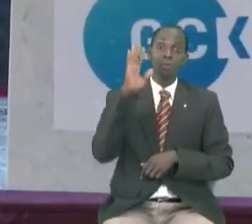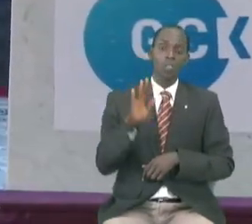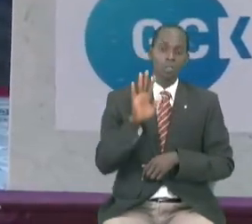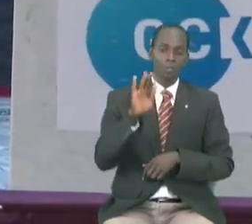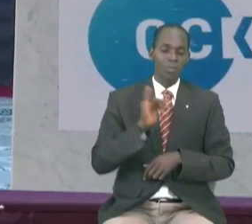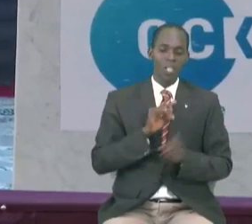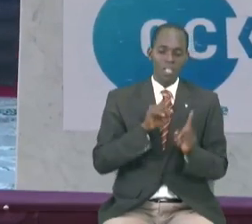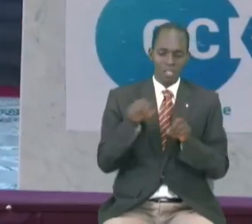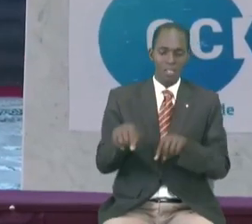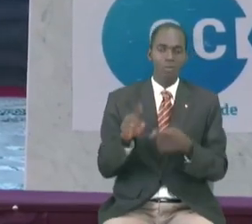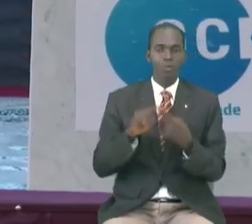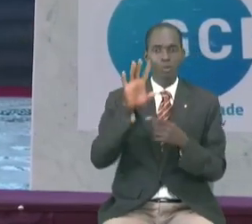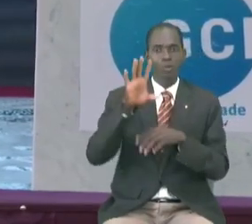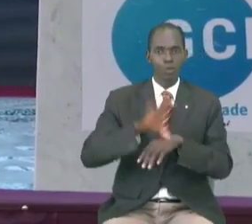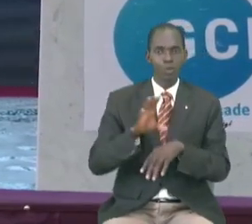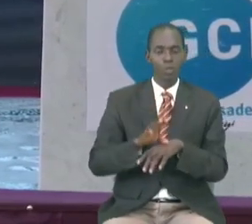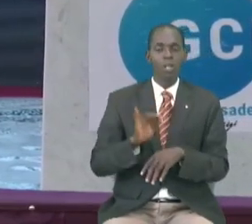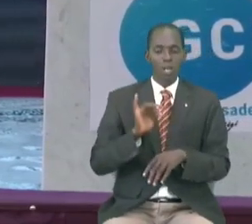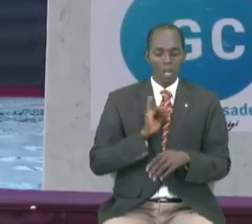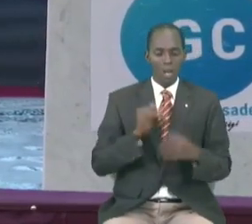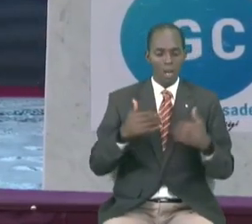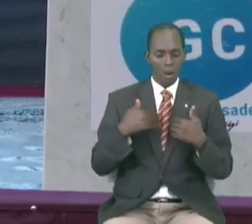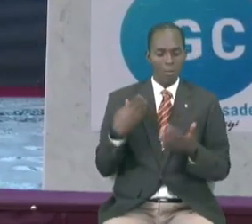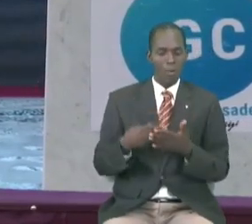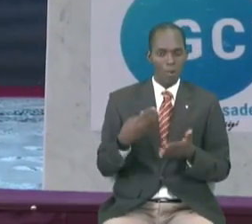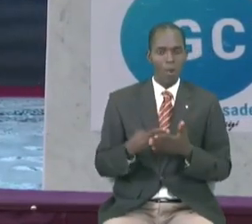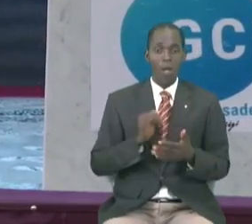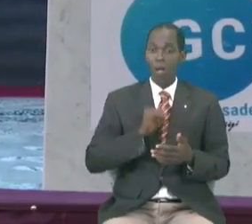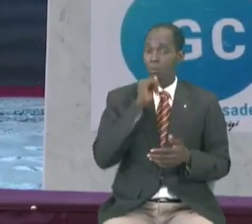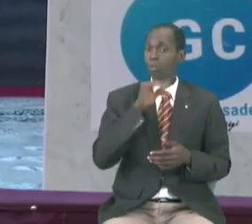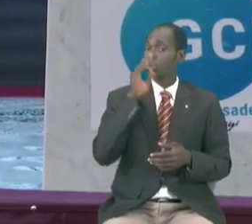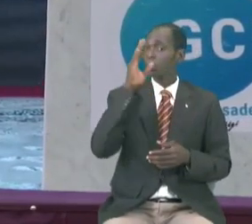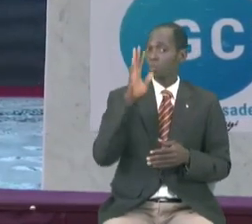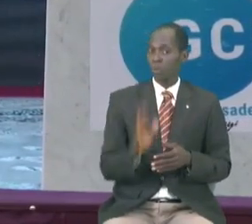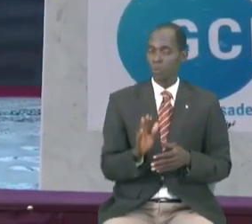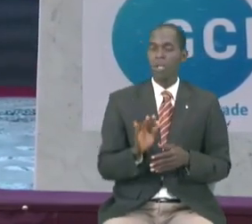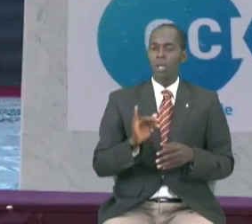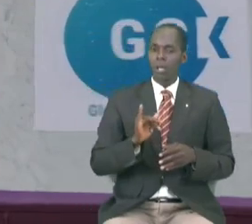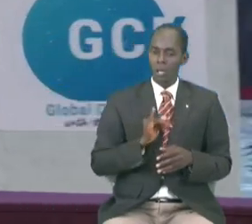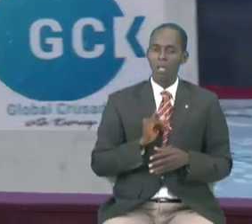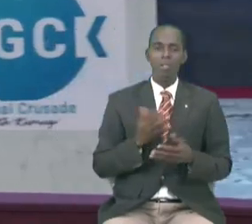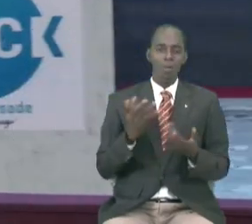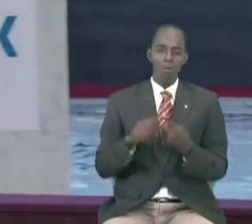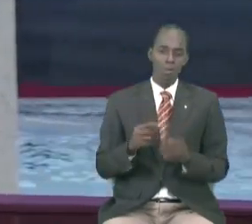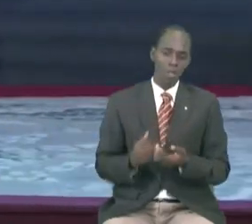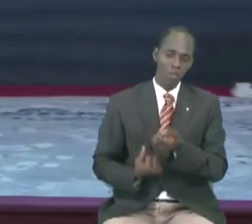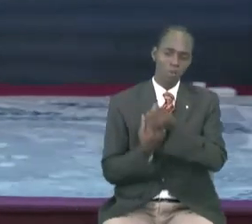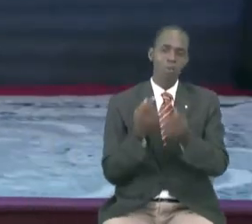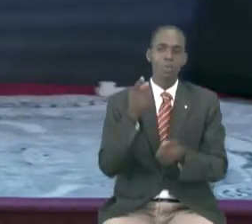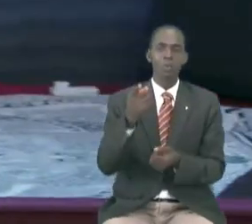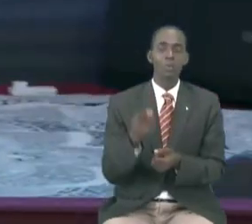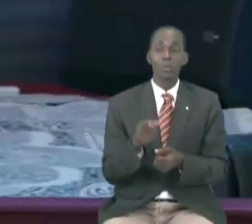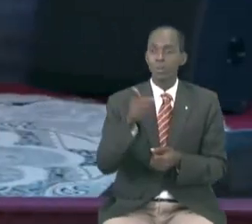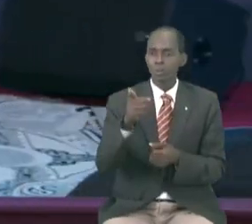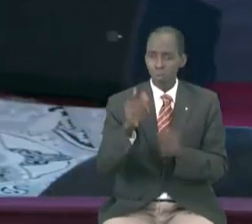money? You cannot preach without money, you cannot build, look at those sanctuaries that people build, you cannot build that without money, and I came to